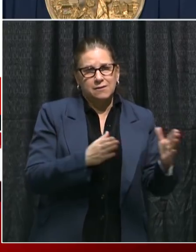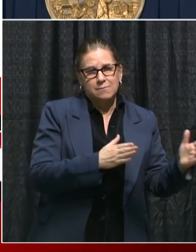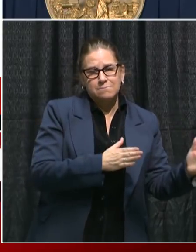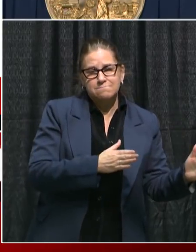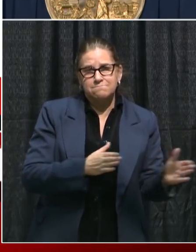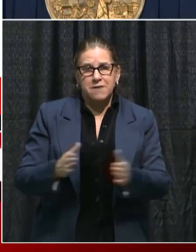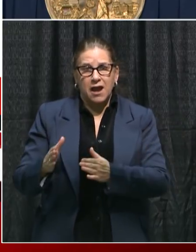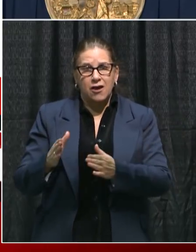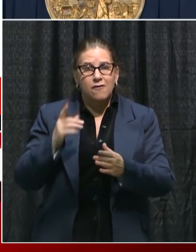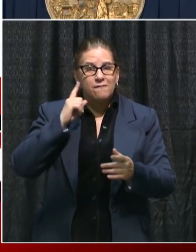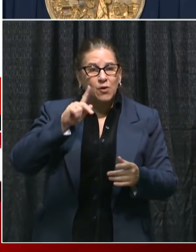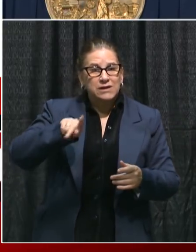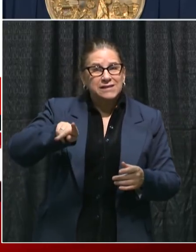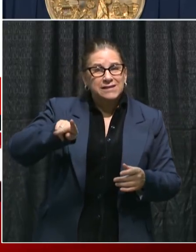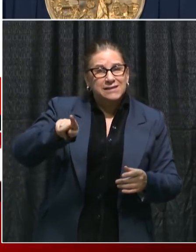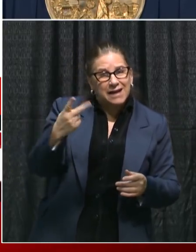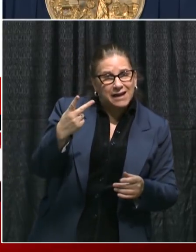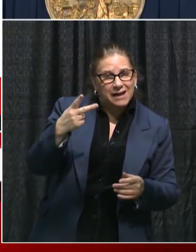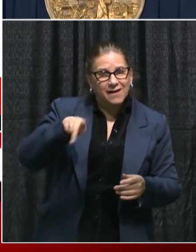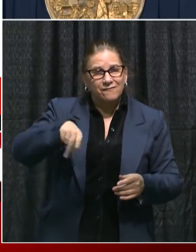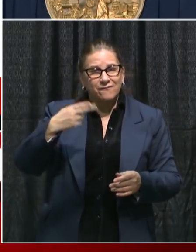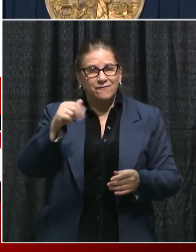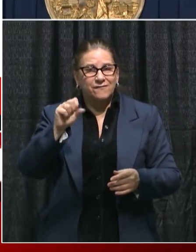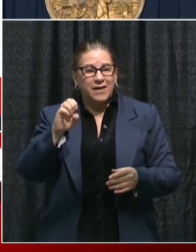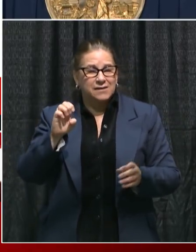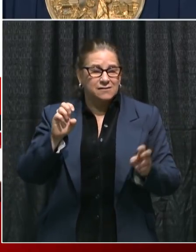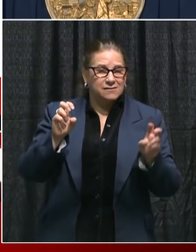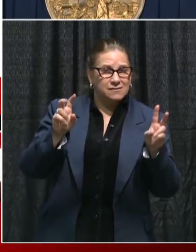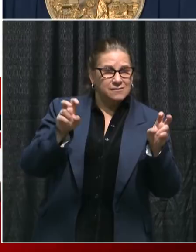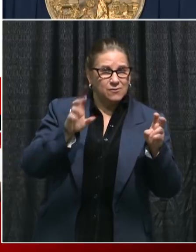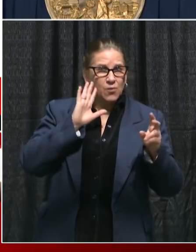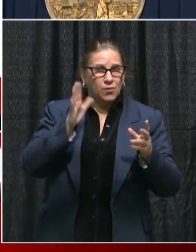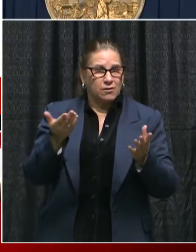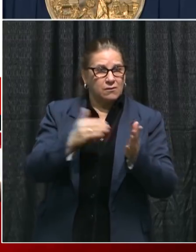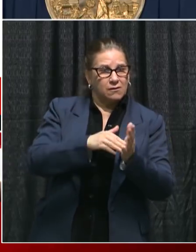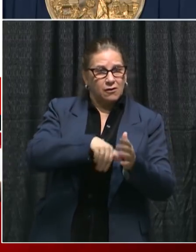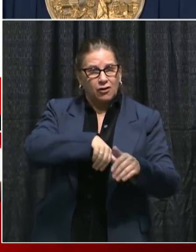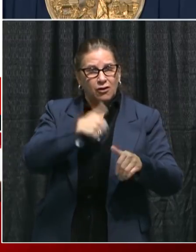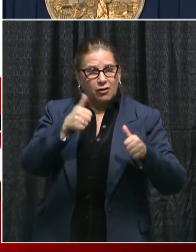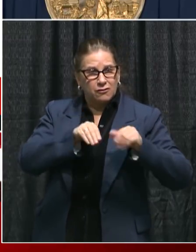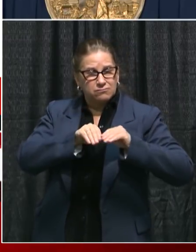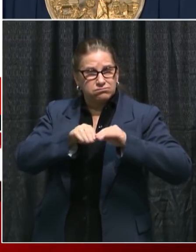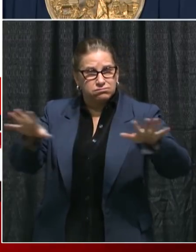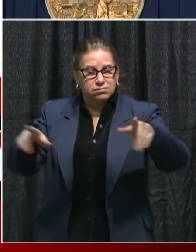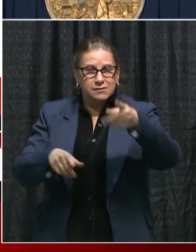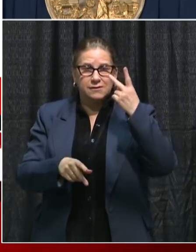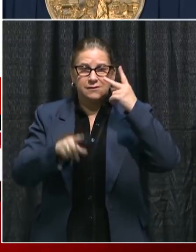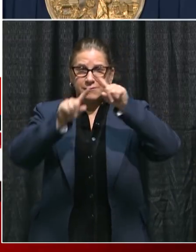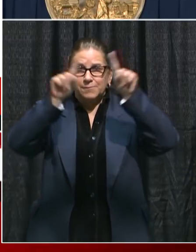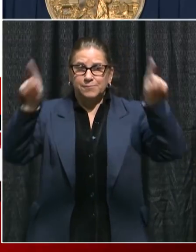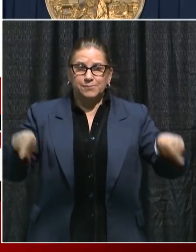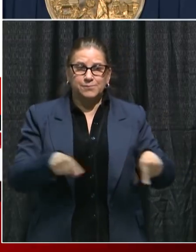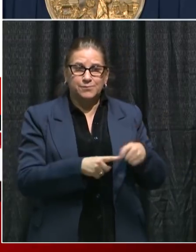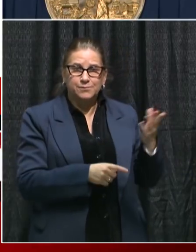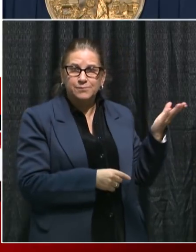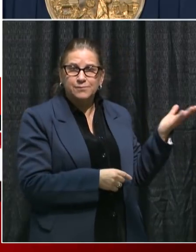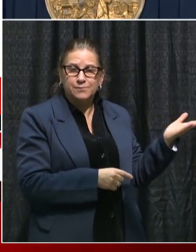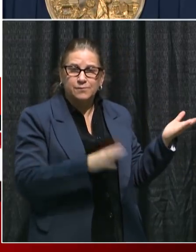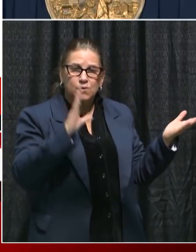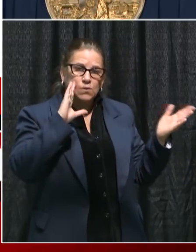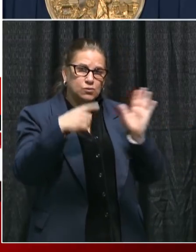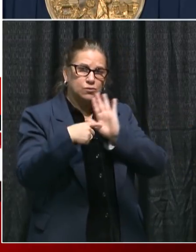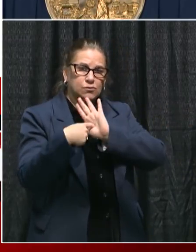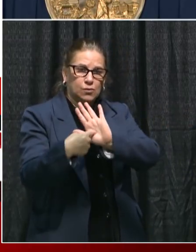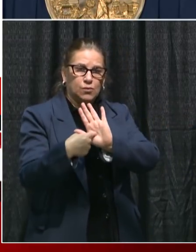a chart and that going forward we will provide regularly. It will be posted on